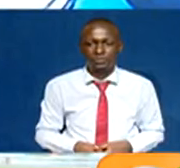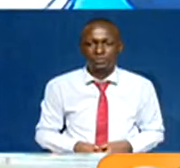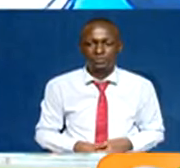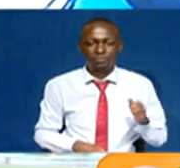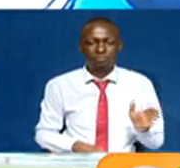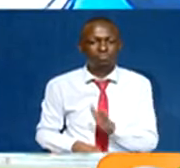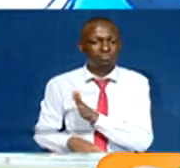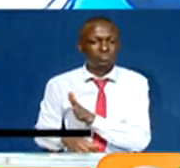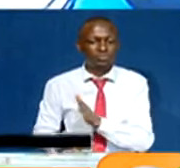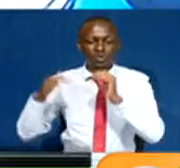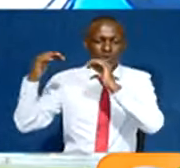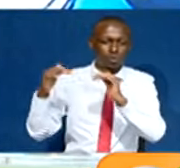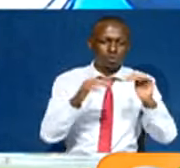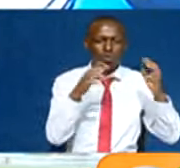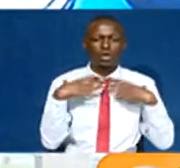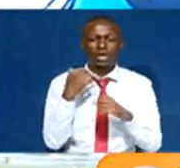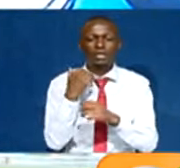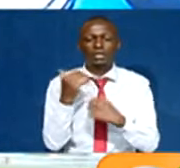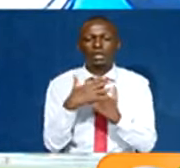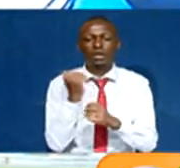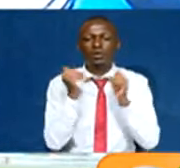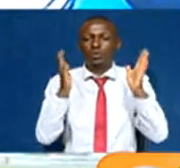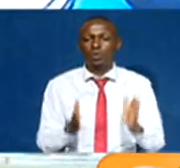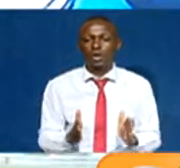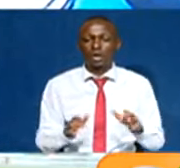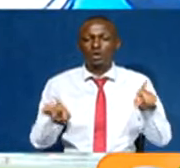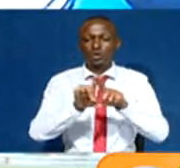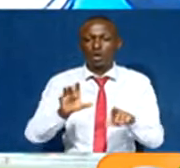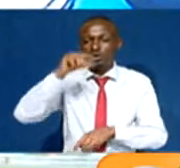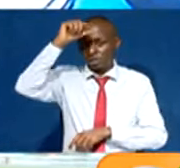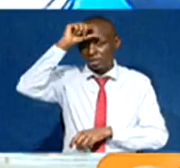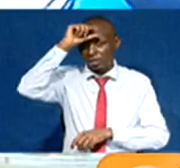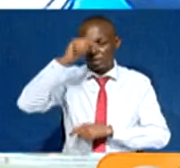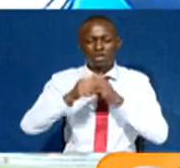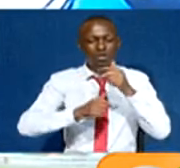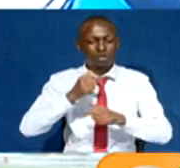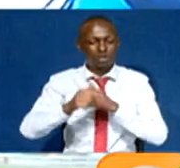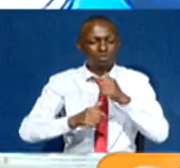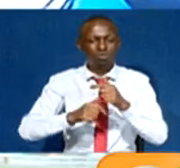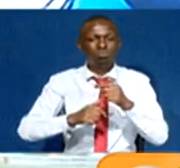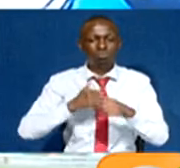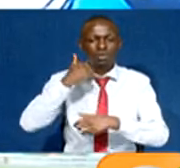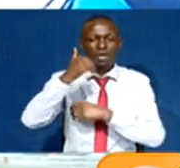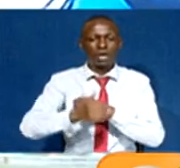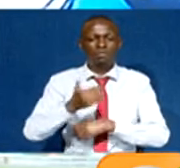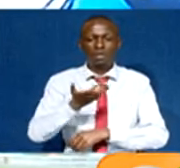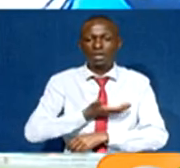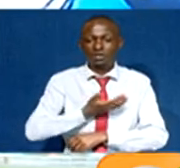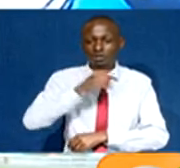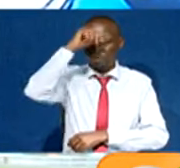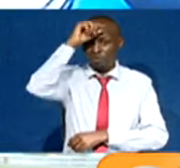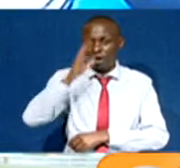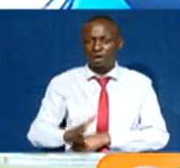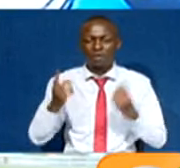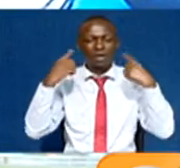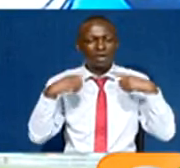Now, the standoff between healthcare workers and county governments continues after the Council of Governors announced that counties